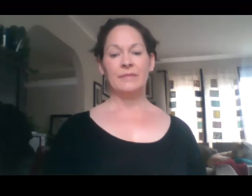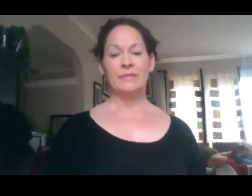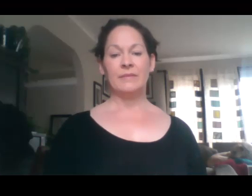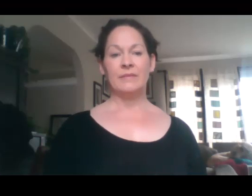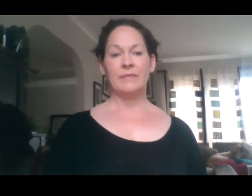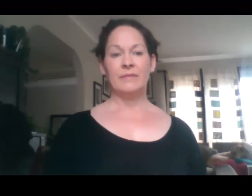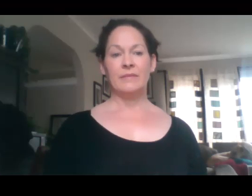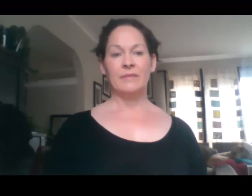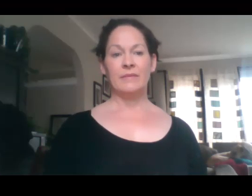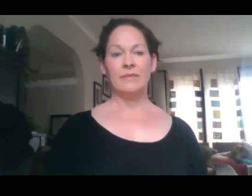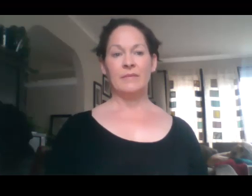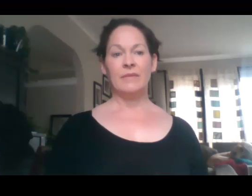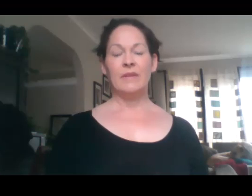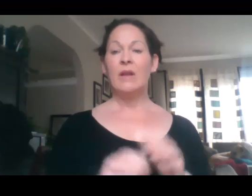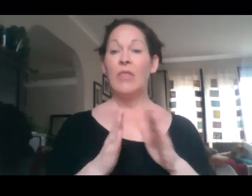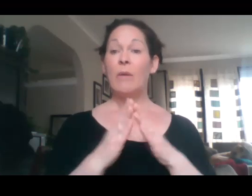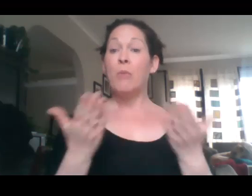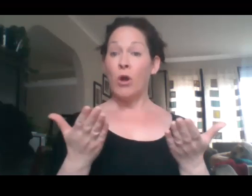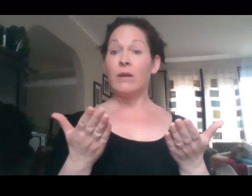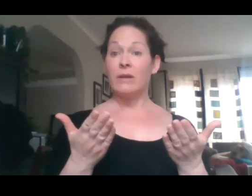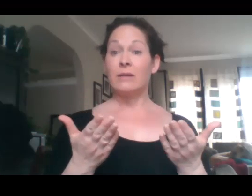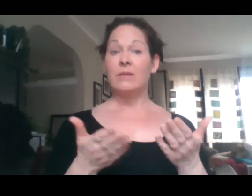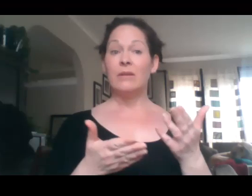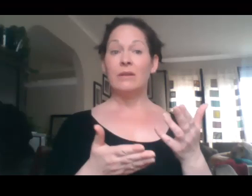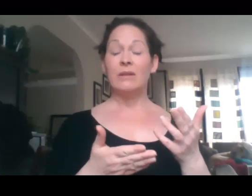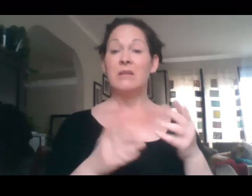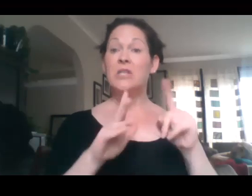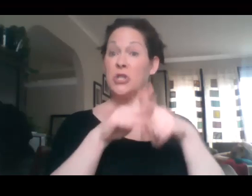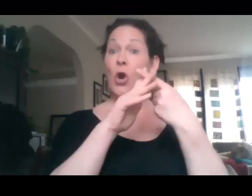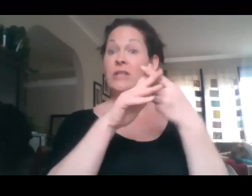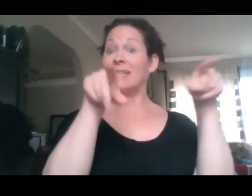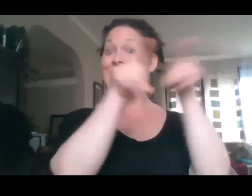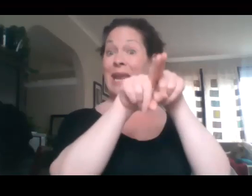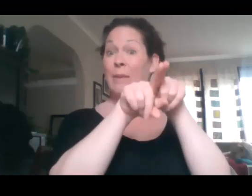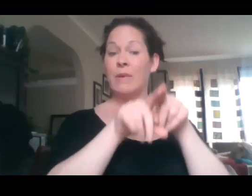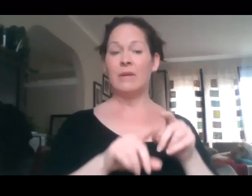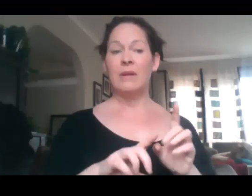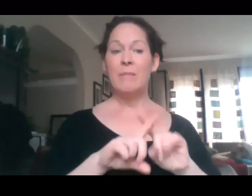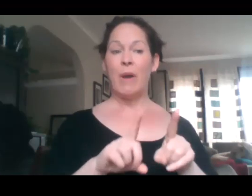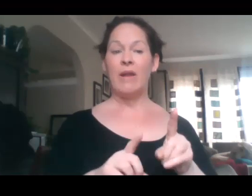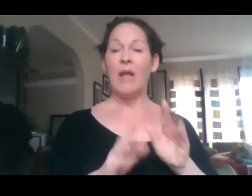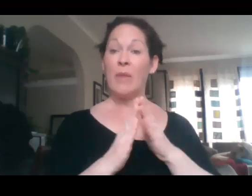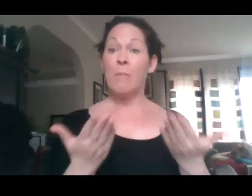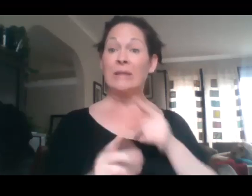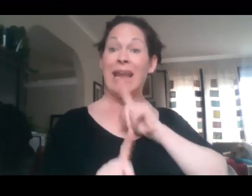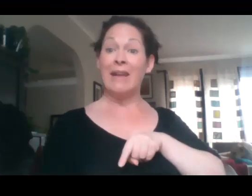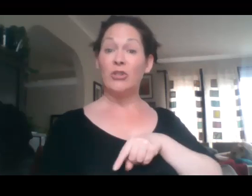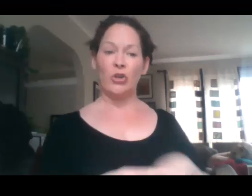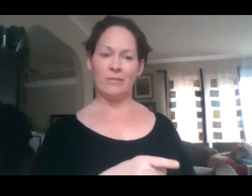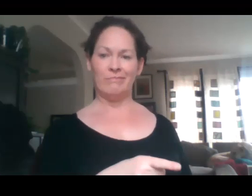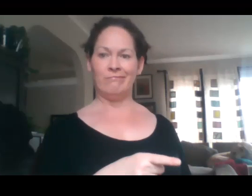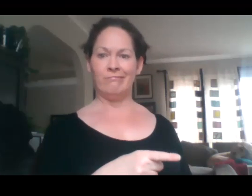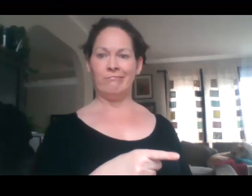problem like this. It writes it like this, but then when it gives the answer, it says y equals the